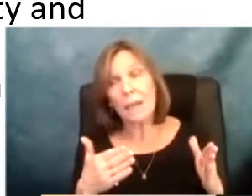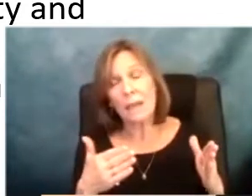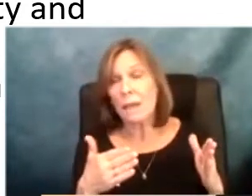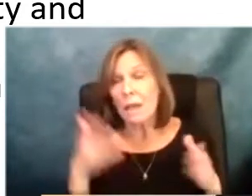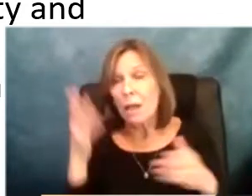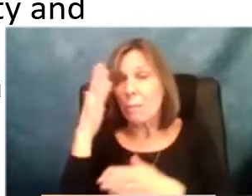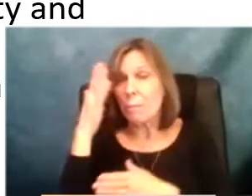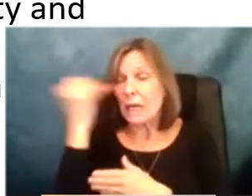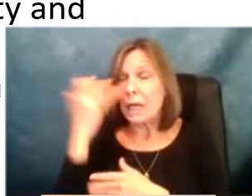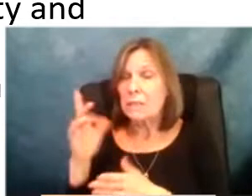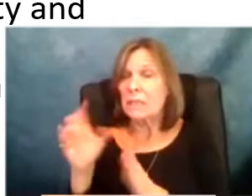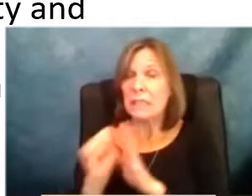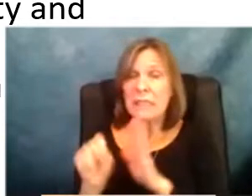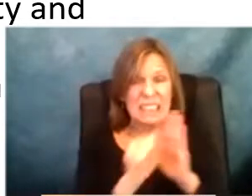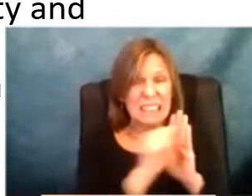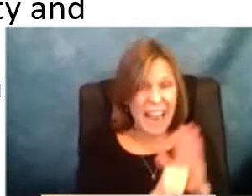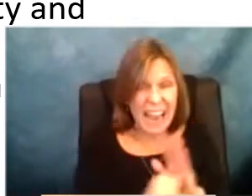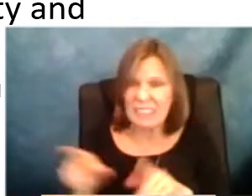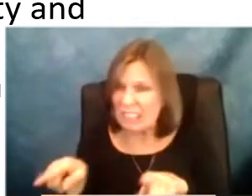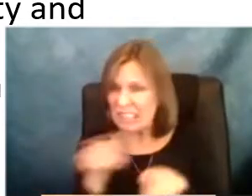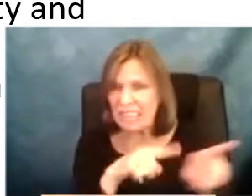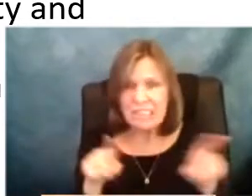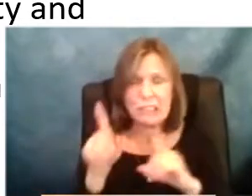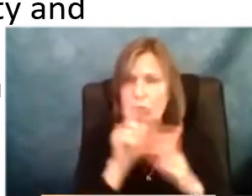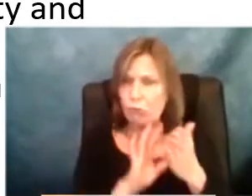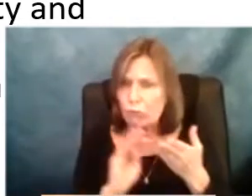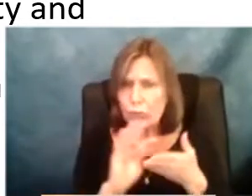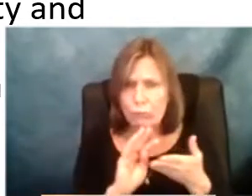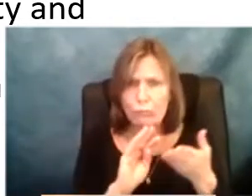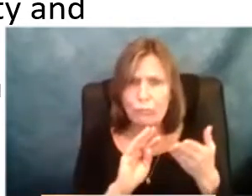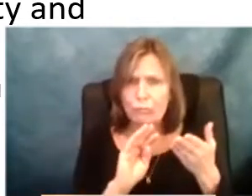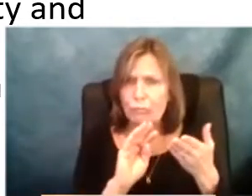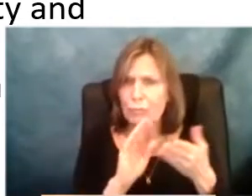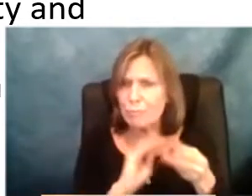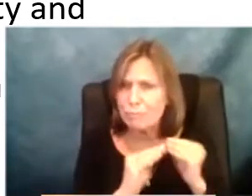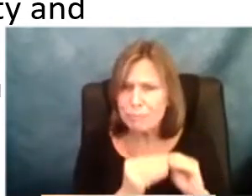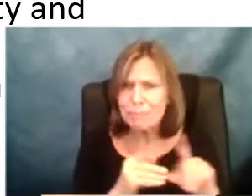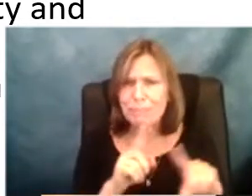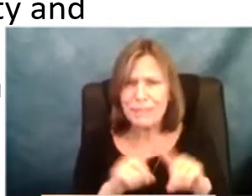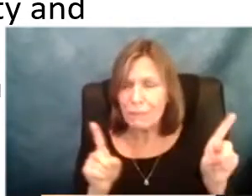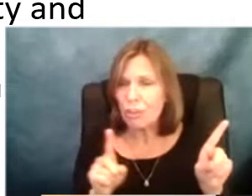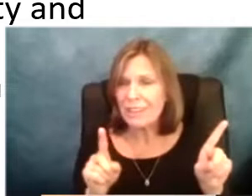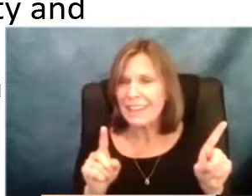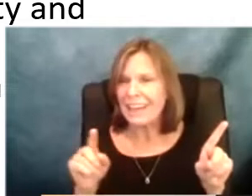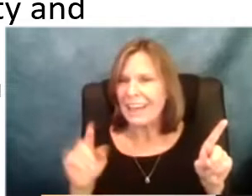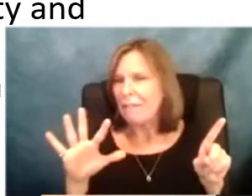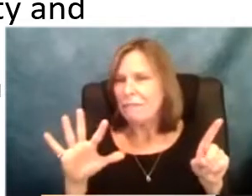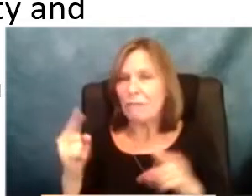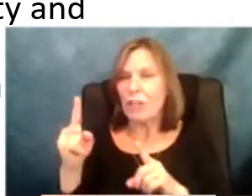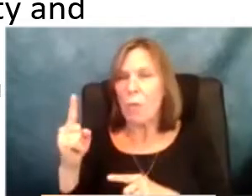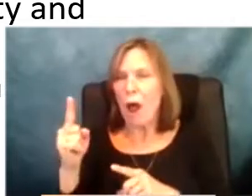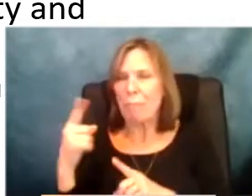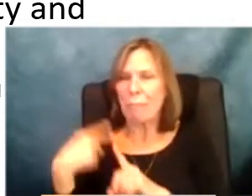data differently across a bunch of, 51 plus different